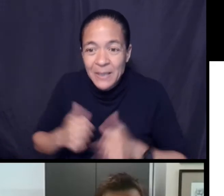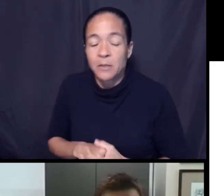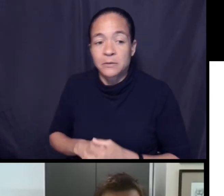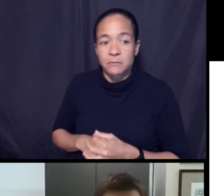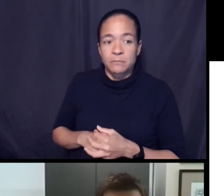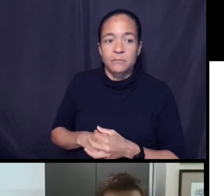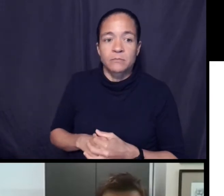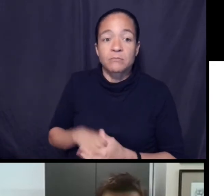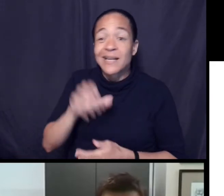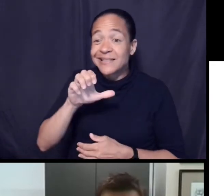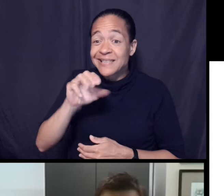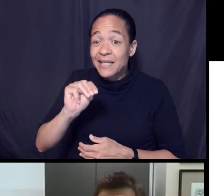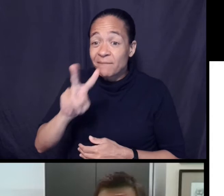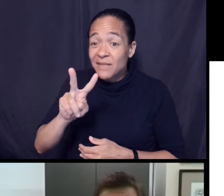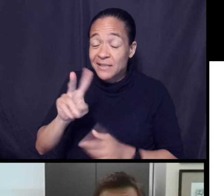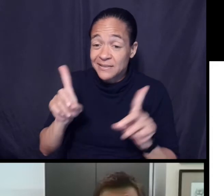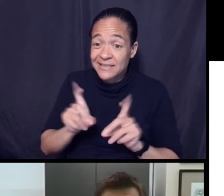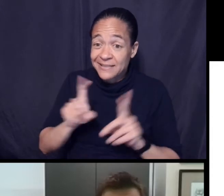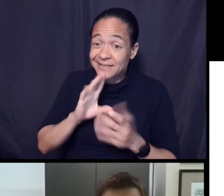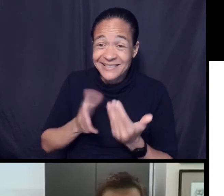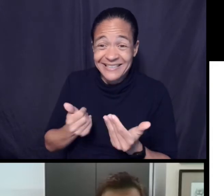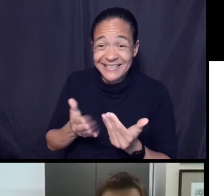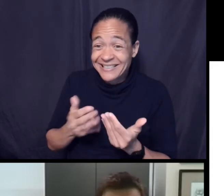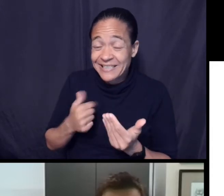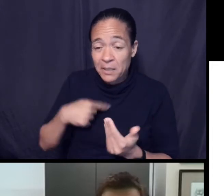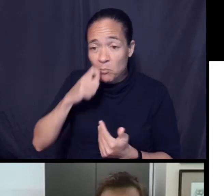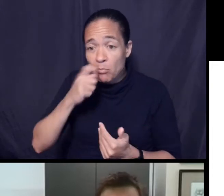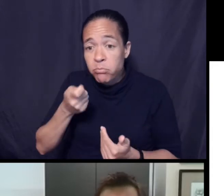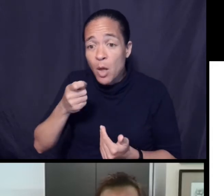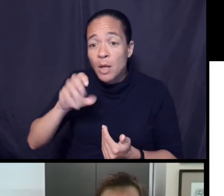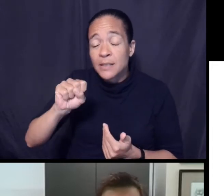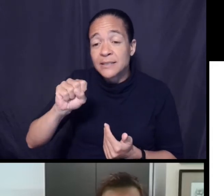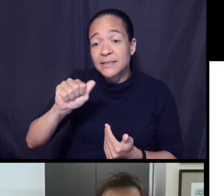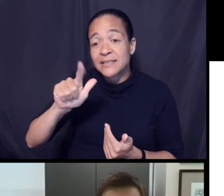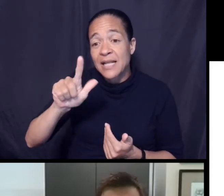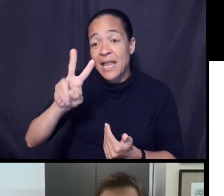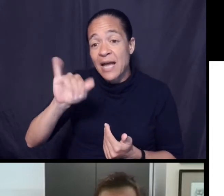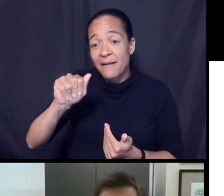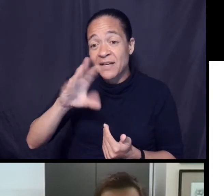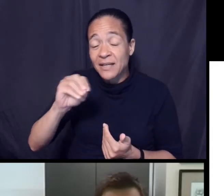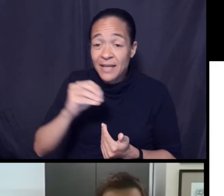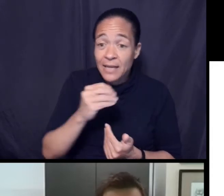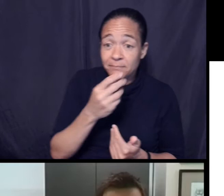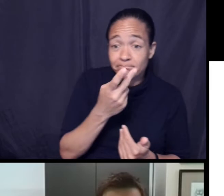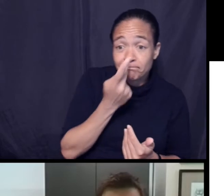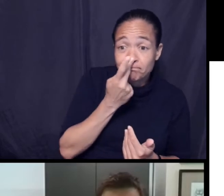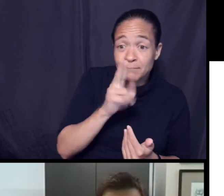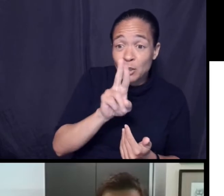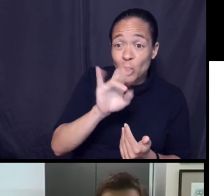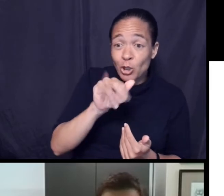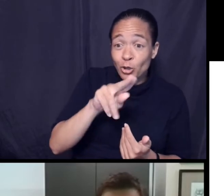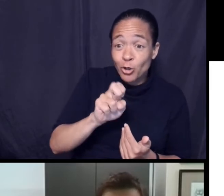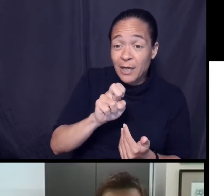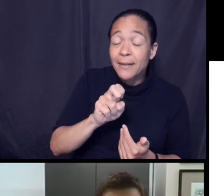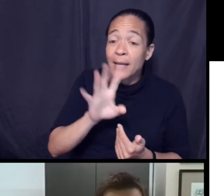CMV testing is actually pretty easy. We get some saliva, we get a urine sample that can detect the virus. It's